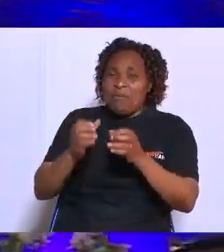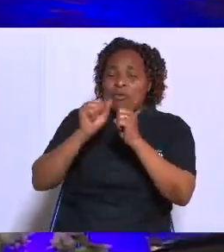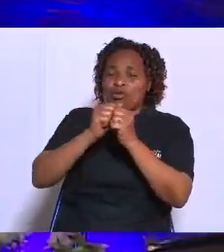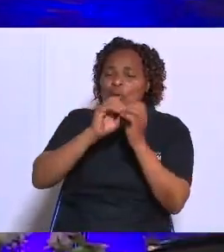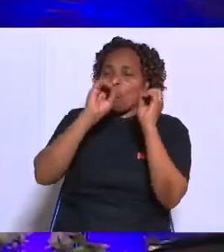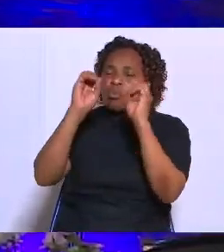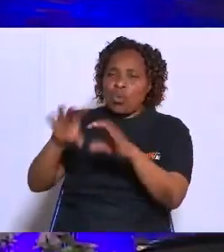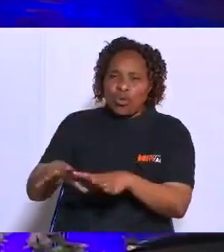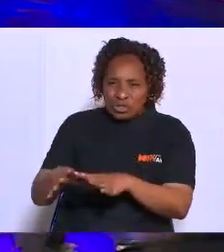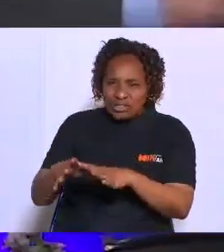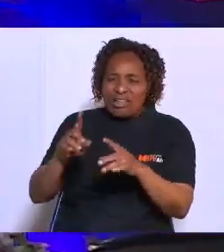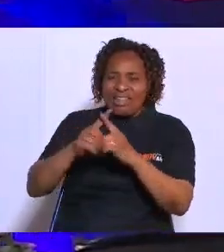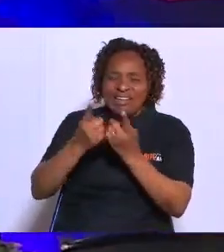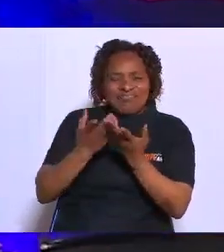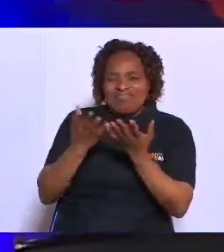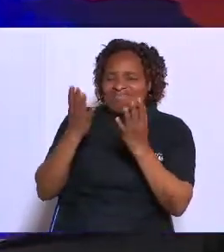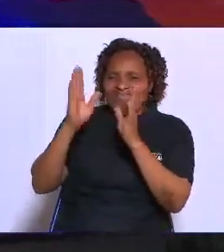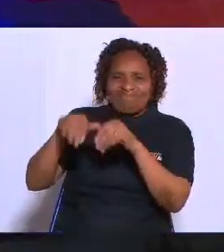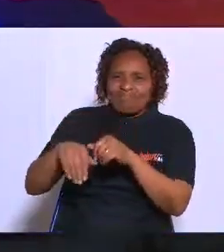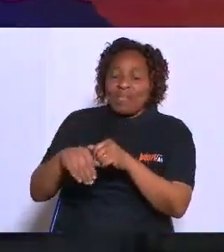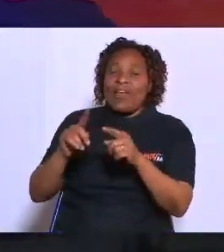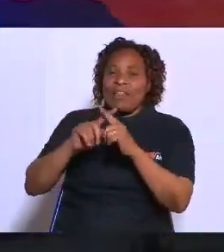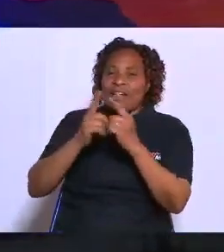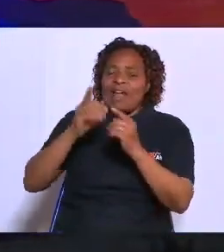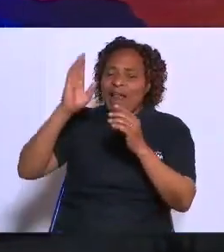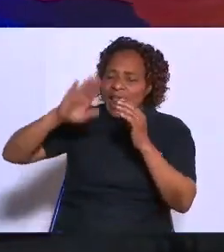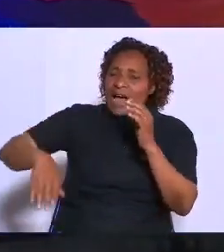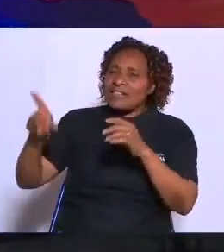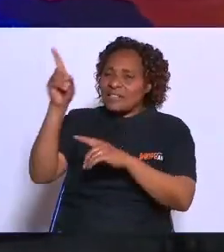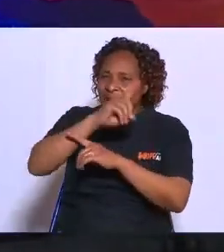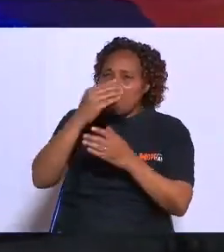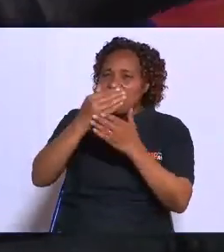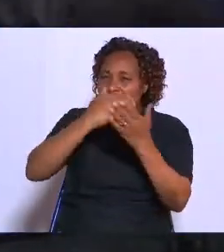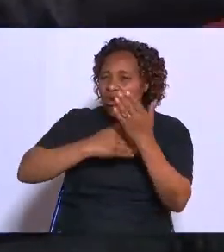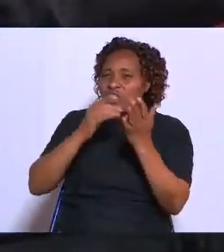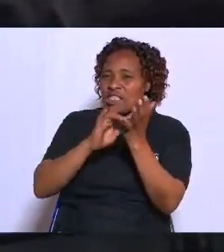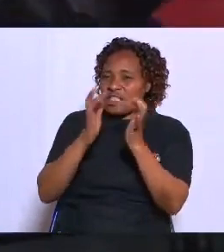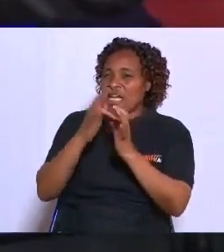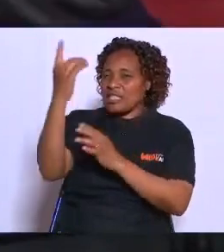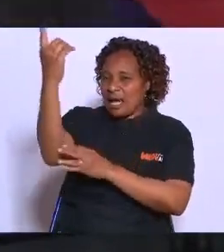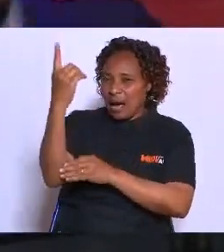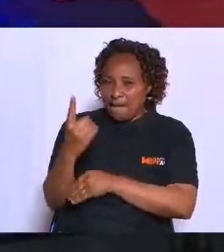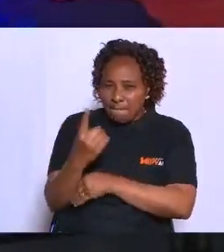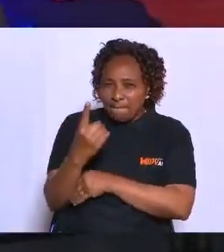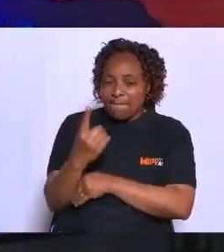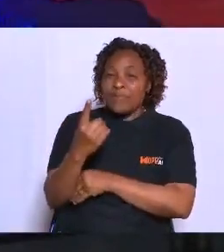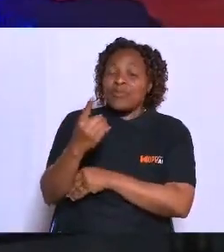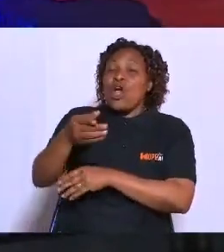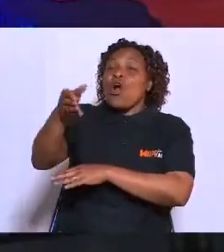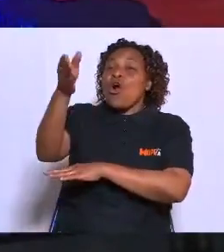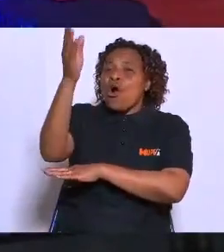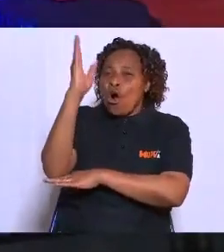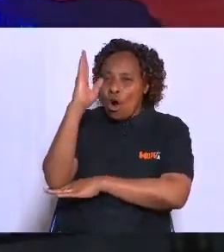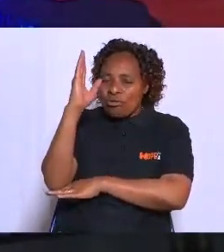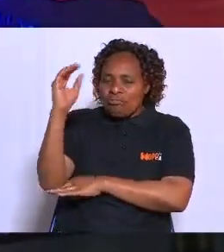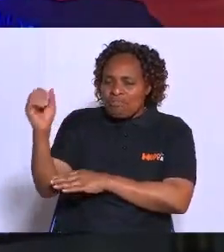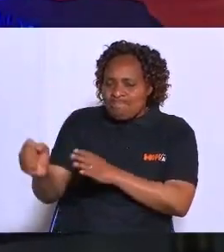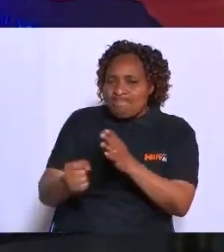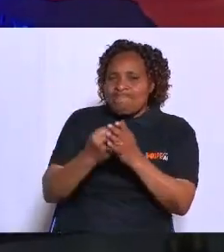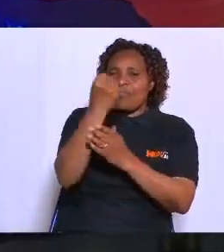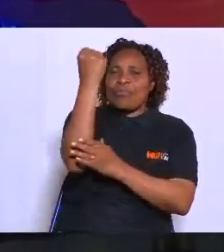trampled on but in the last days of verse history before the coming of Jesus God has raised up